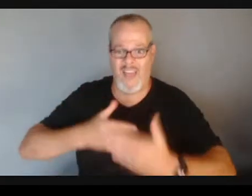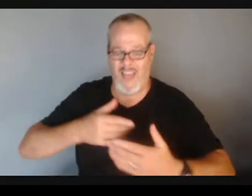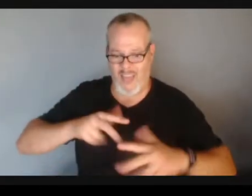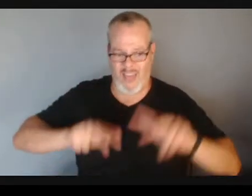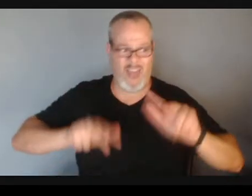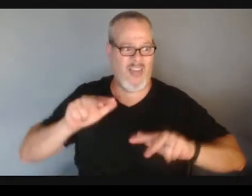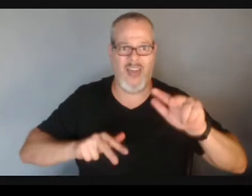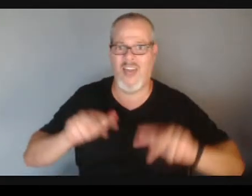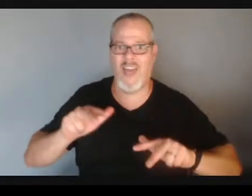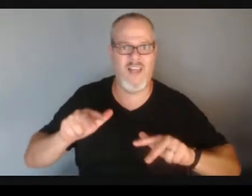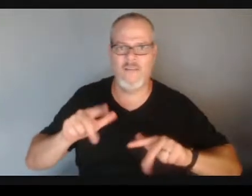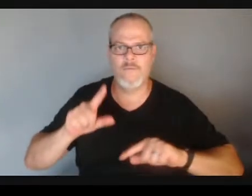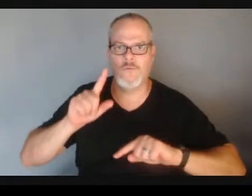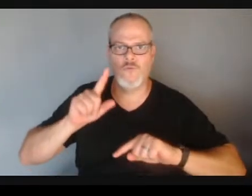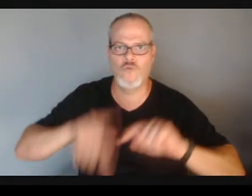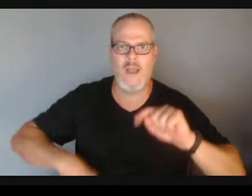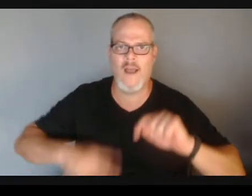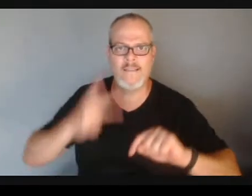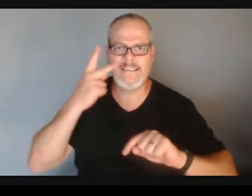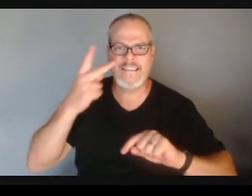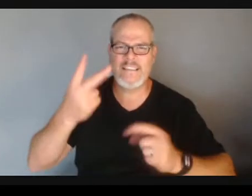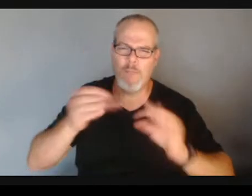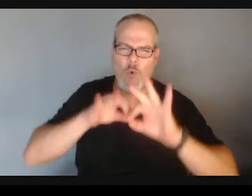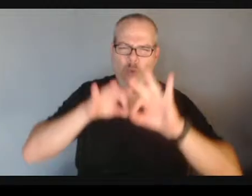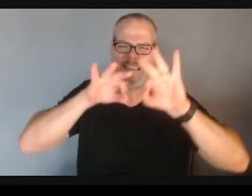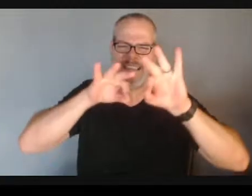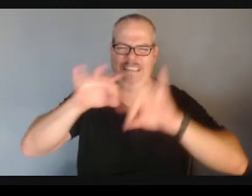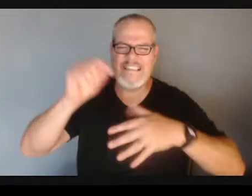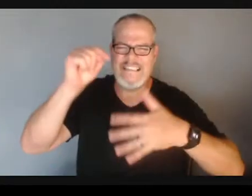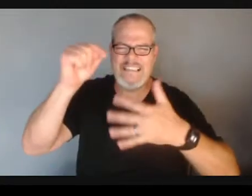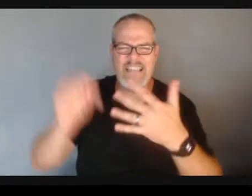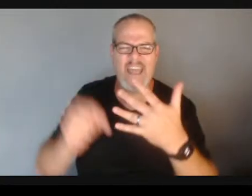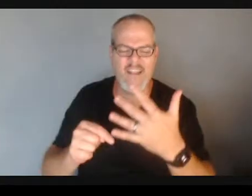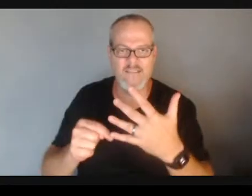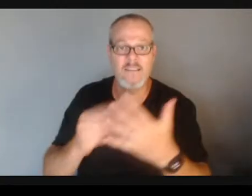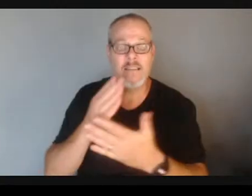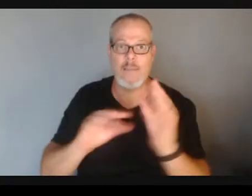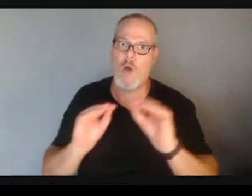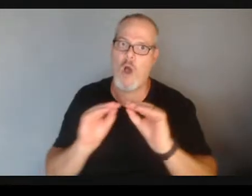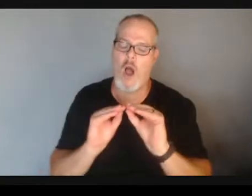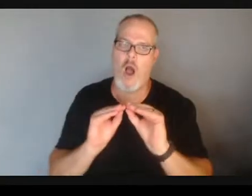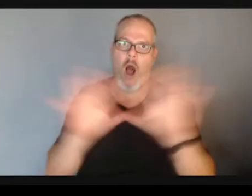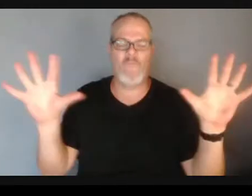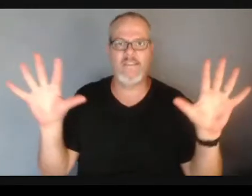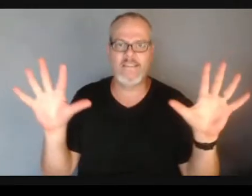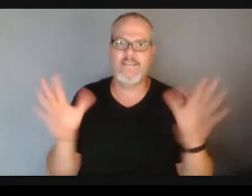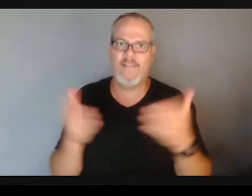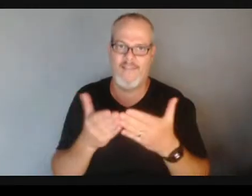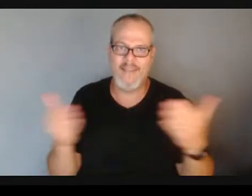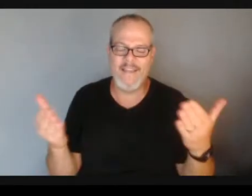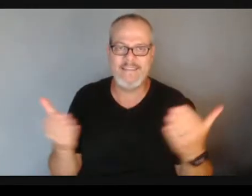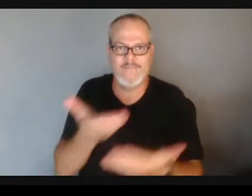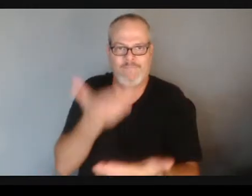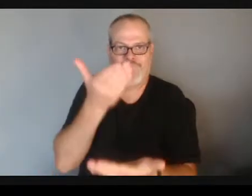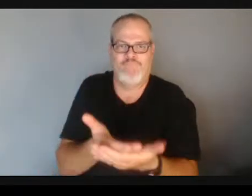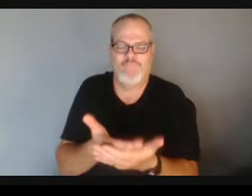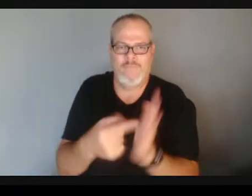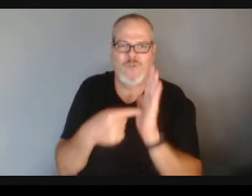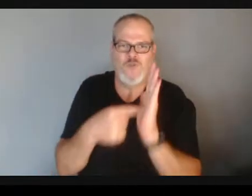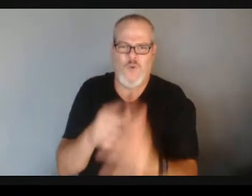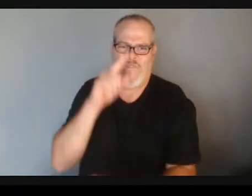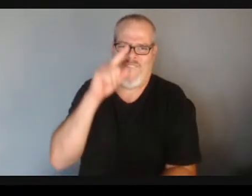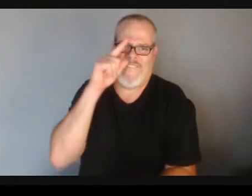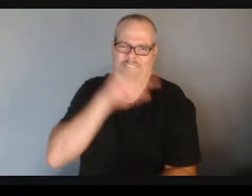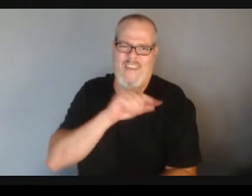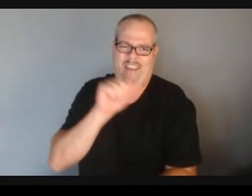catch the details or even the obvious parts that indicate fake AI generated